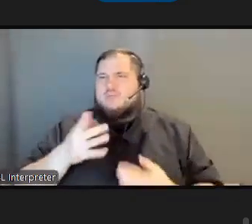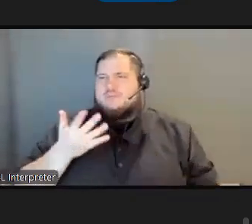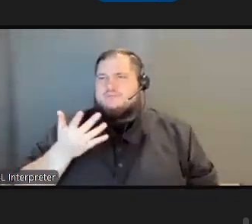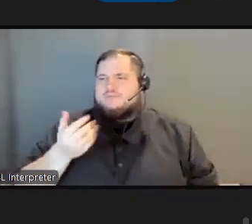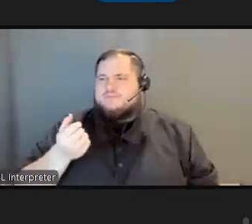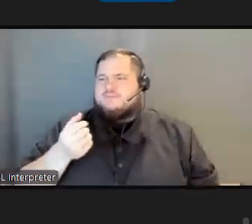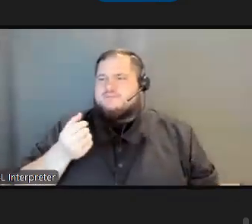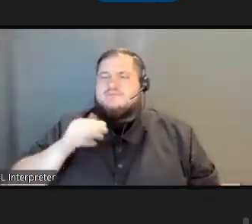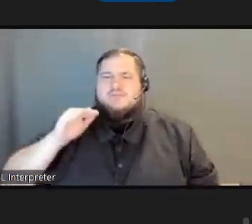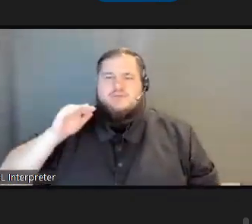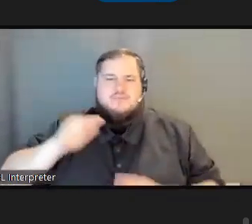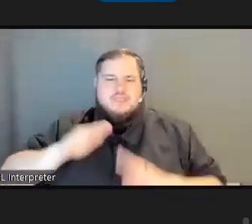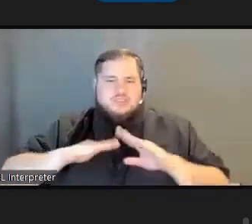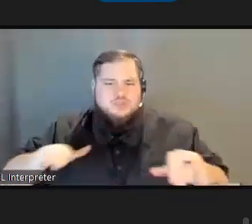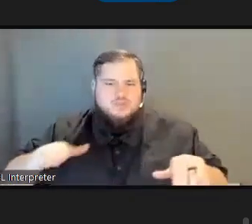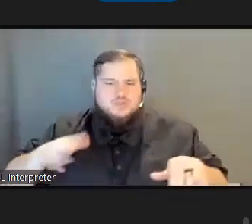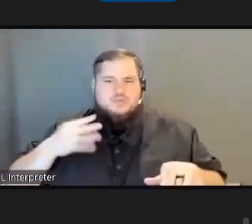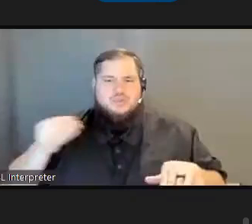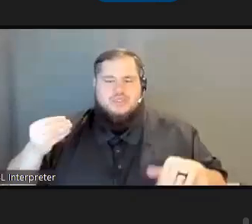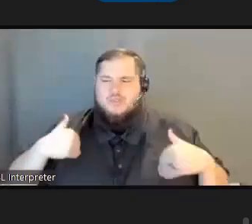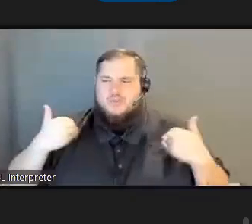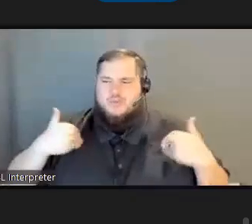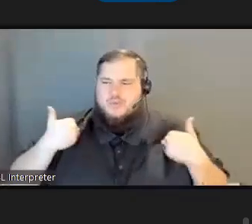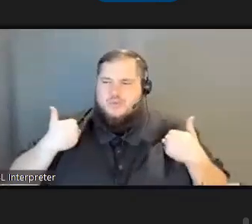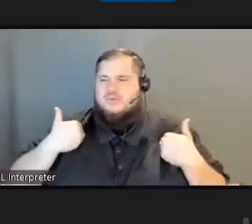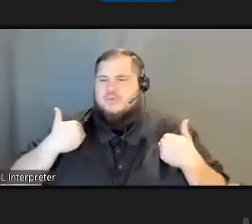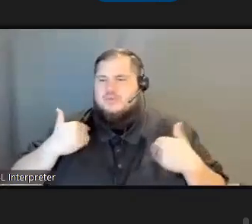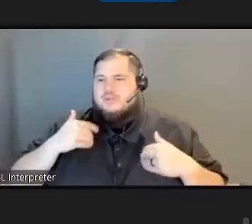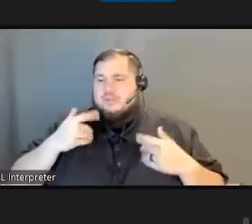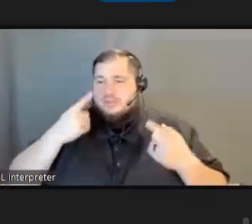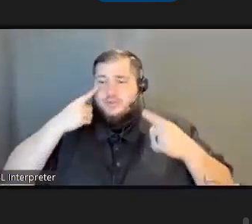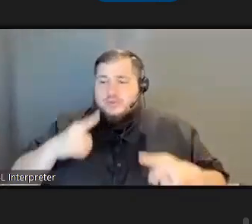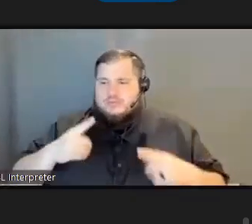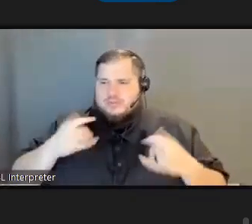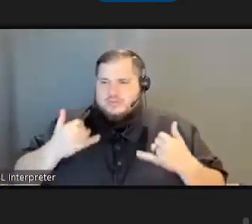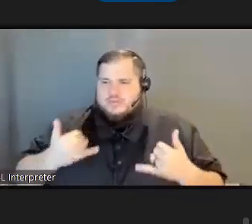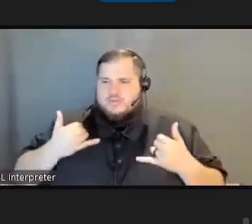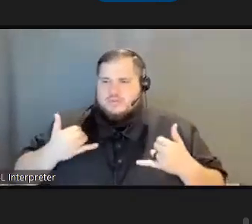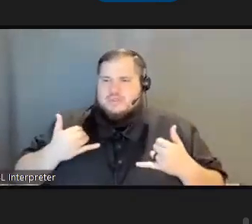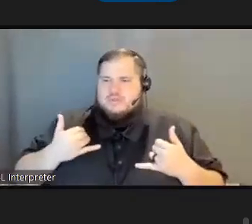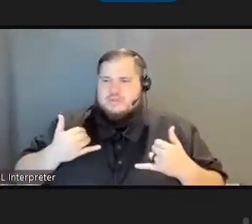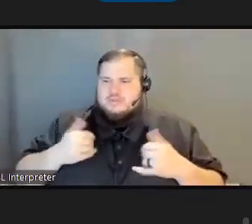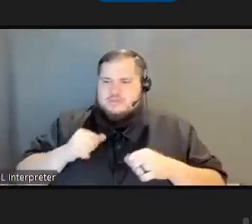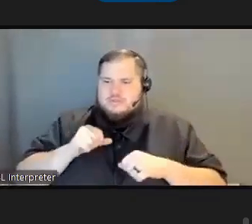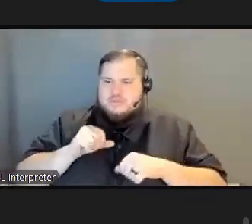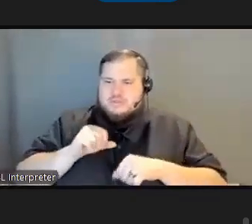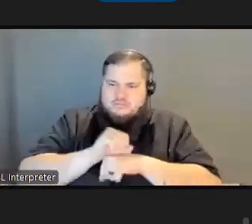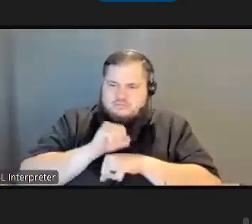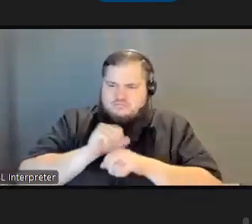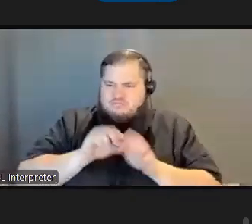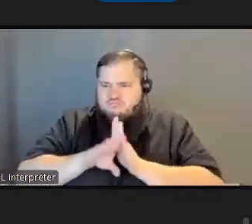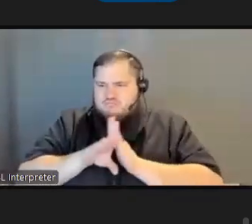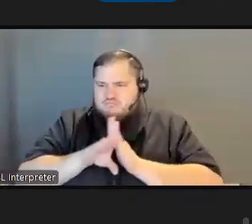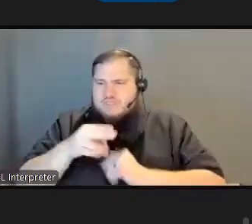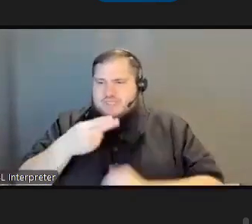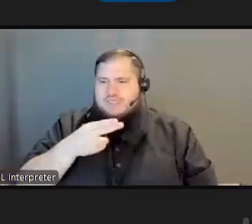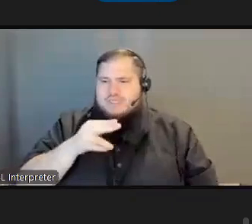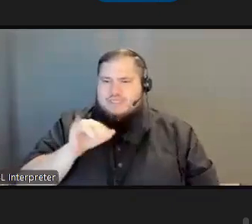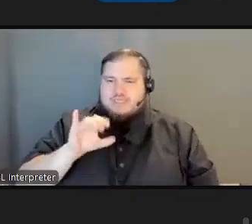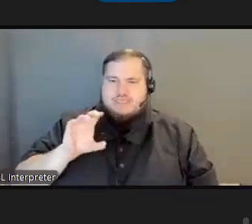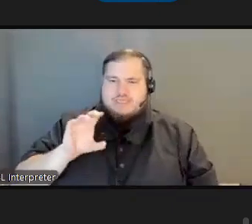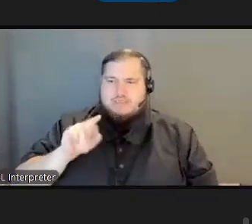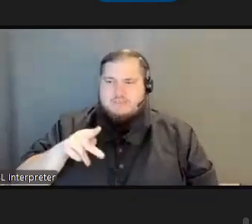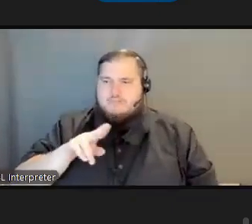children and youth. So the settlement agreement that is currently being worked on at HICPUF, I really just